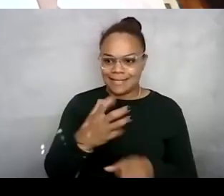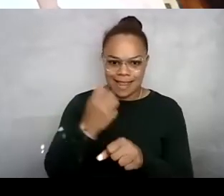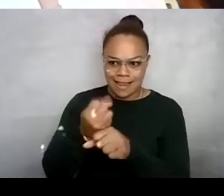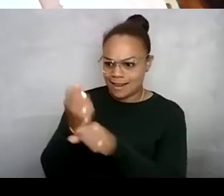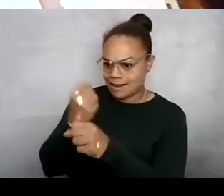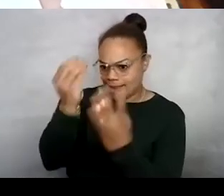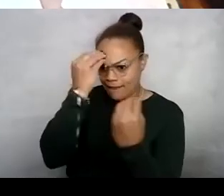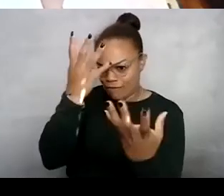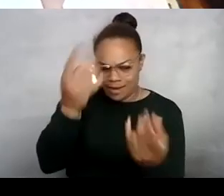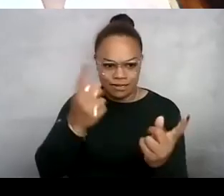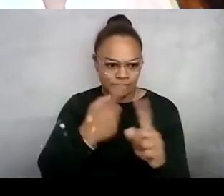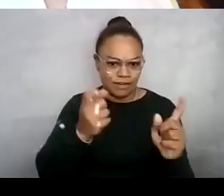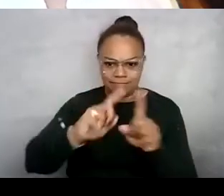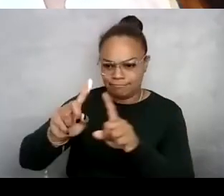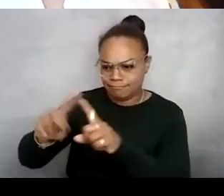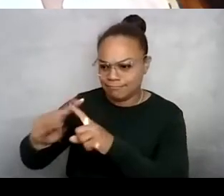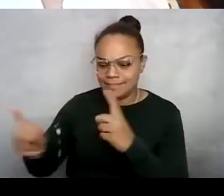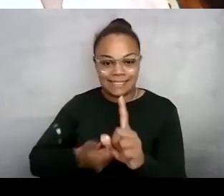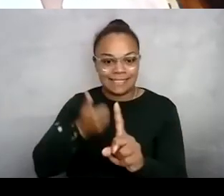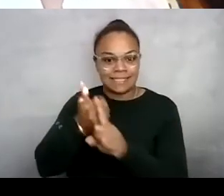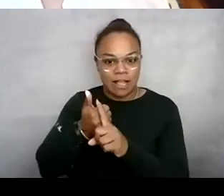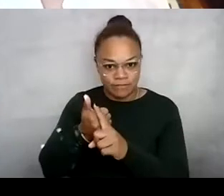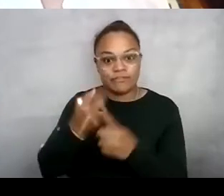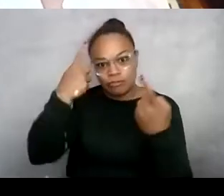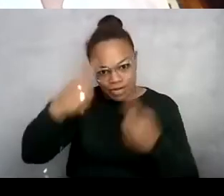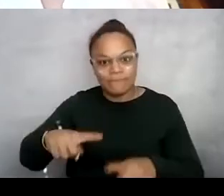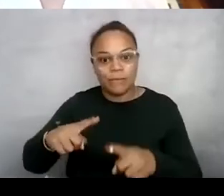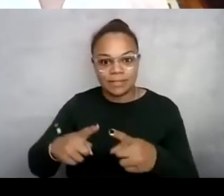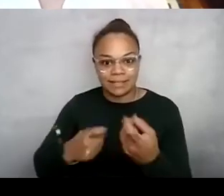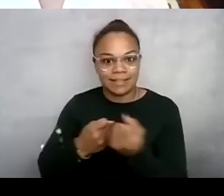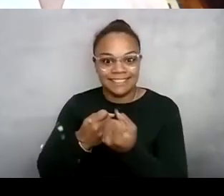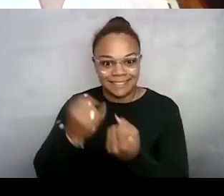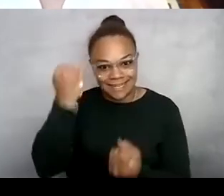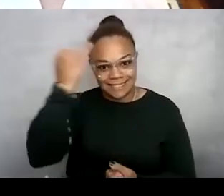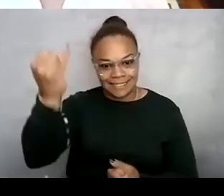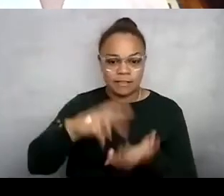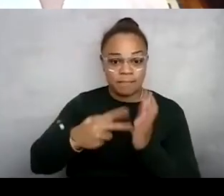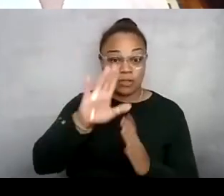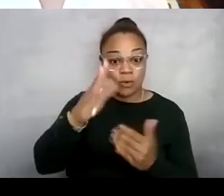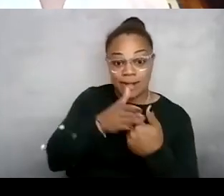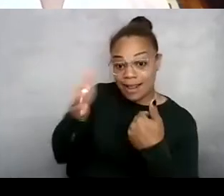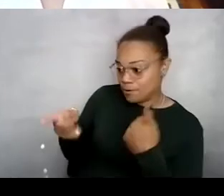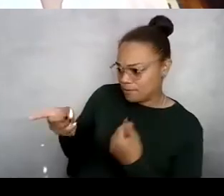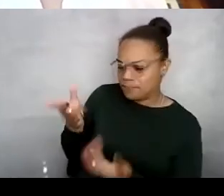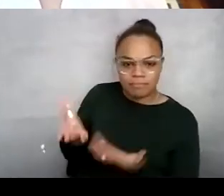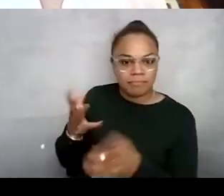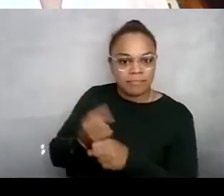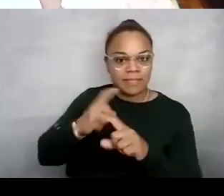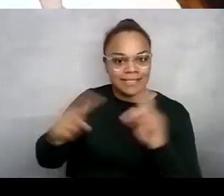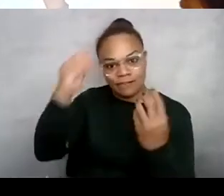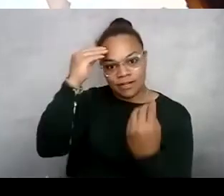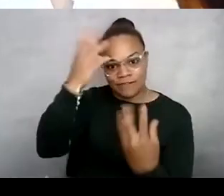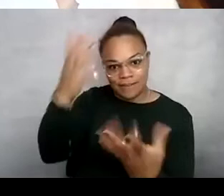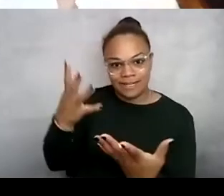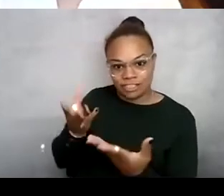through an algorithm of self-reinforcing ideas. So your neighbor may be getting a completely different information stream and you don't even